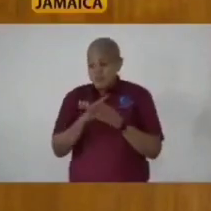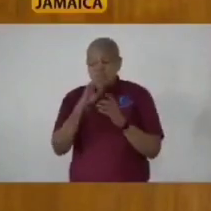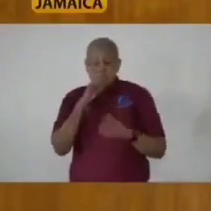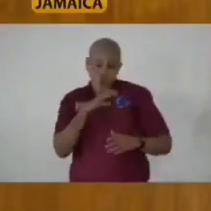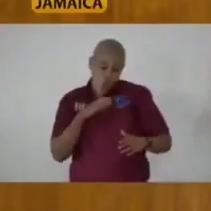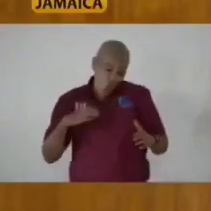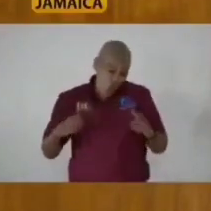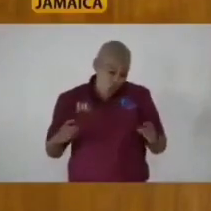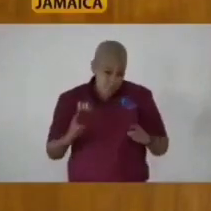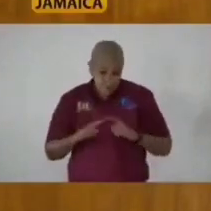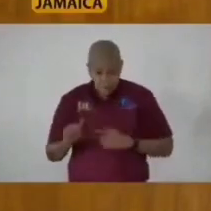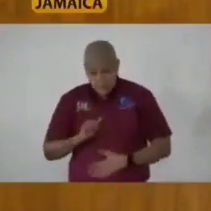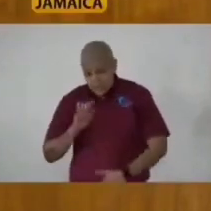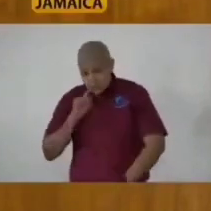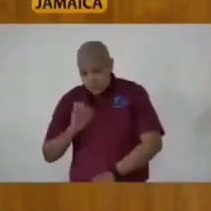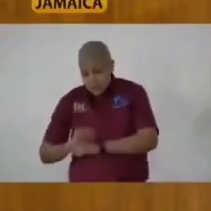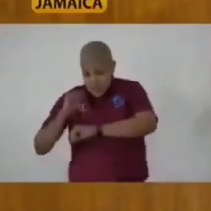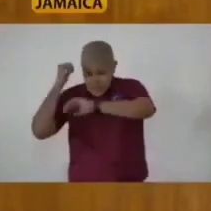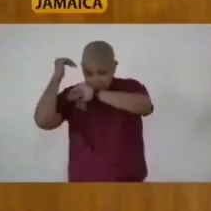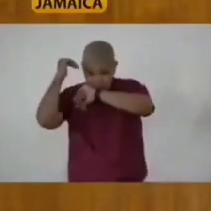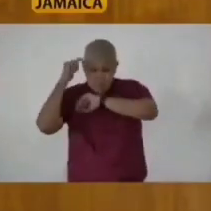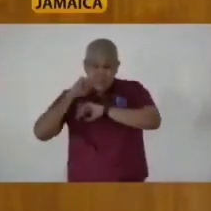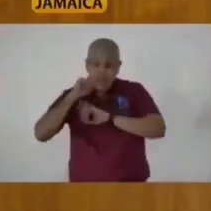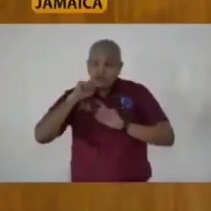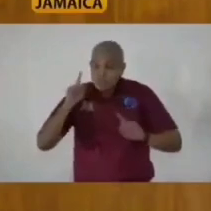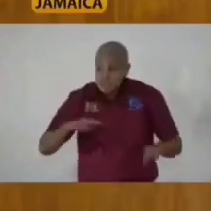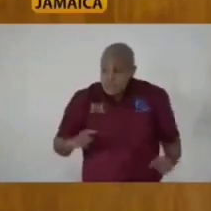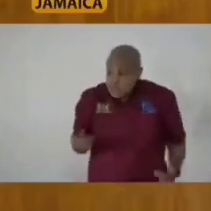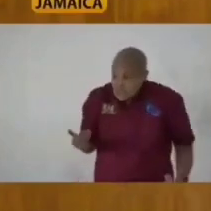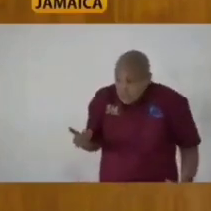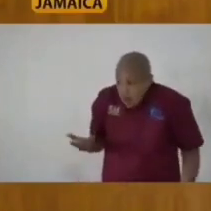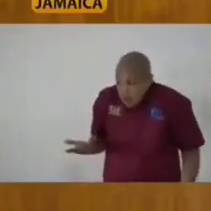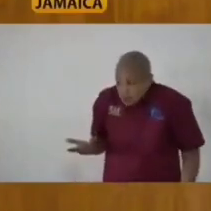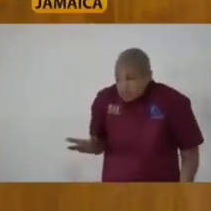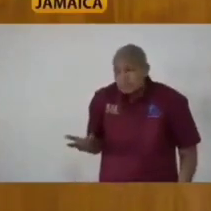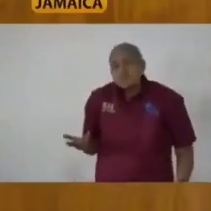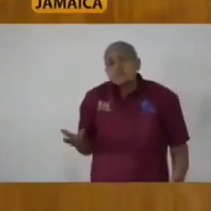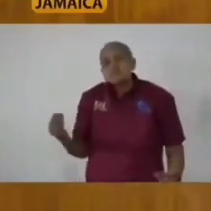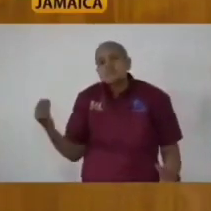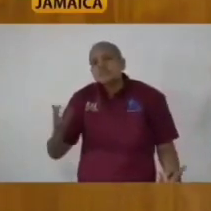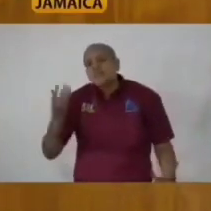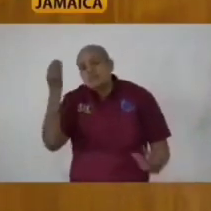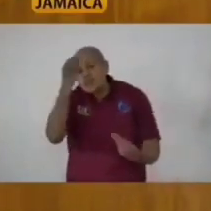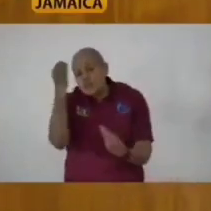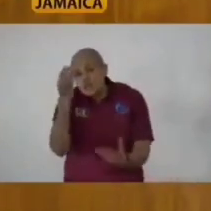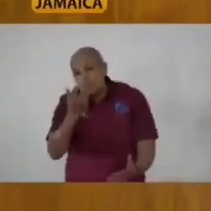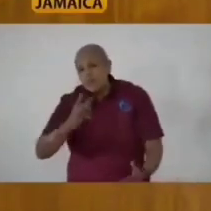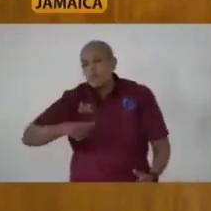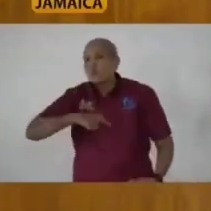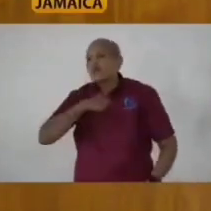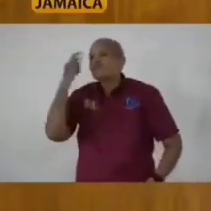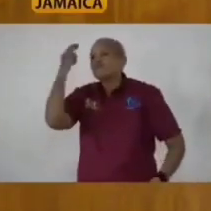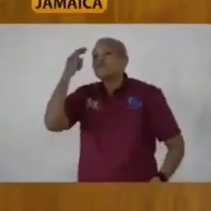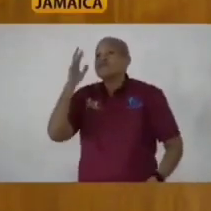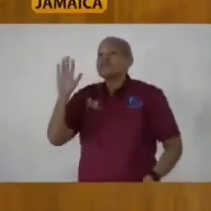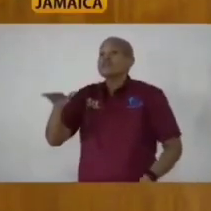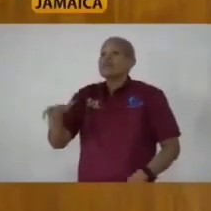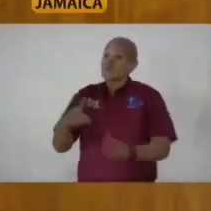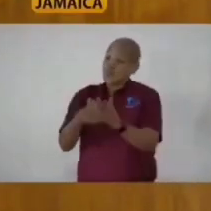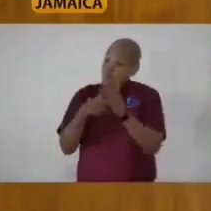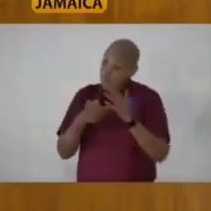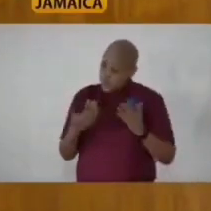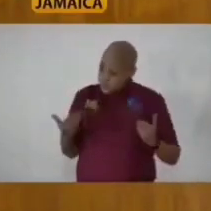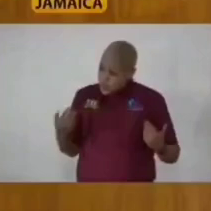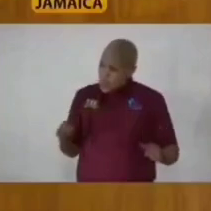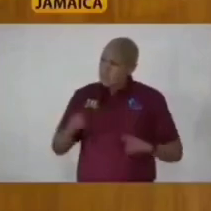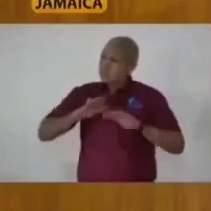I expect a response, giving the information which we have reasonably required, that